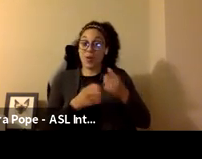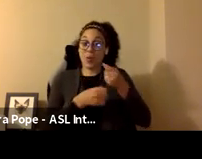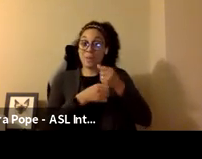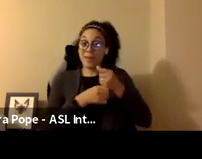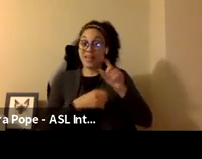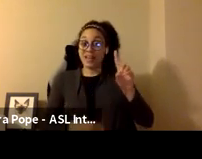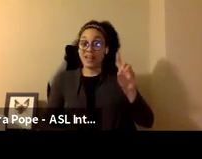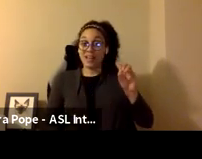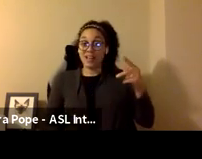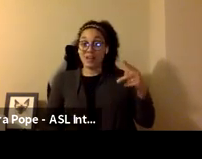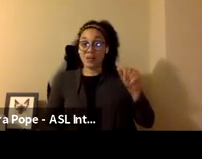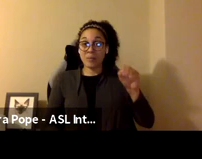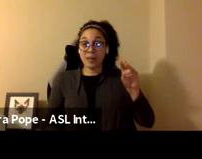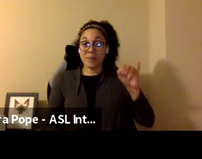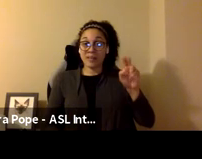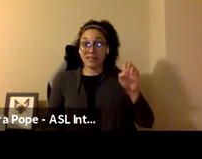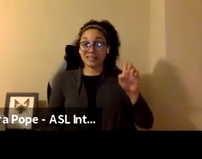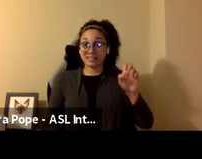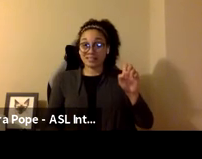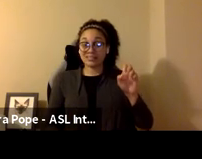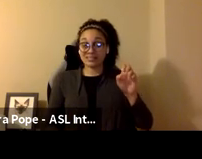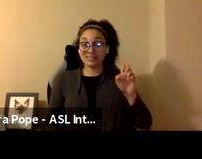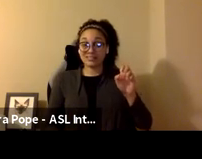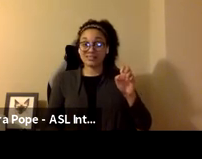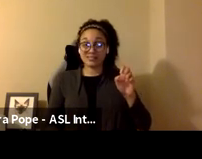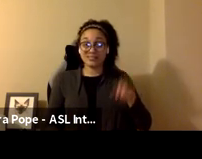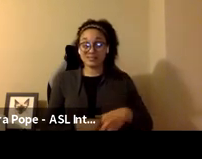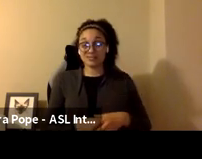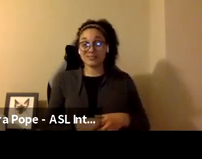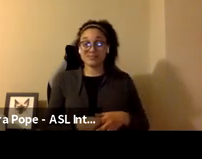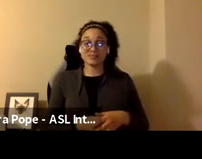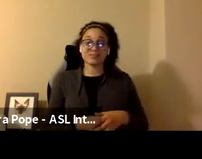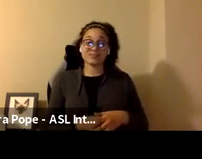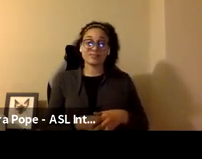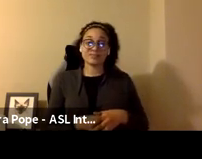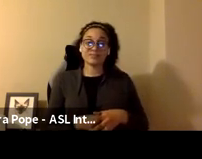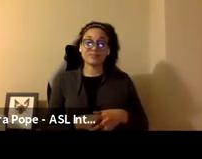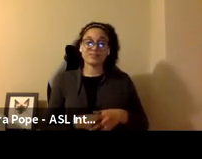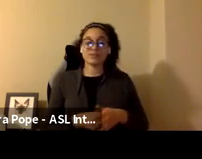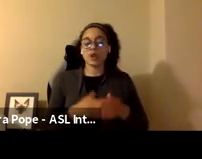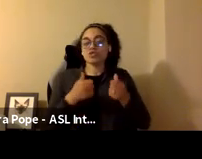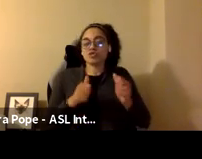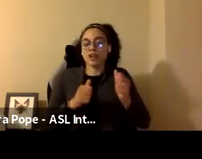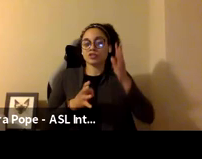Every family is different, but with these suggestions, I tried to think of something a little bit outside of the box of